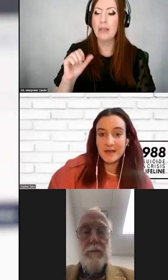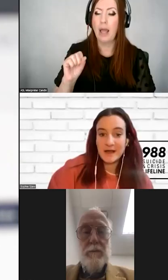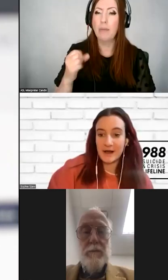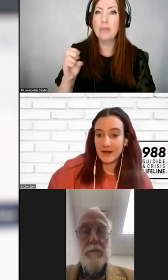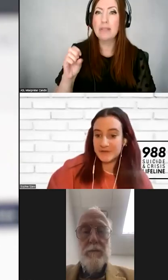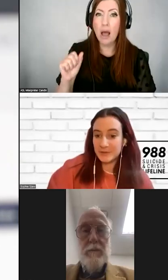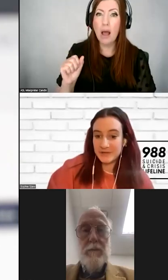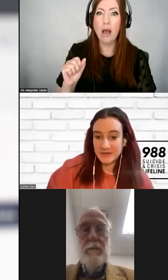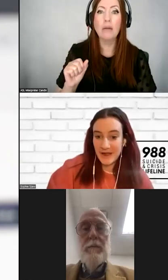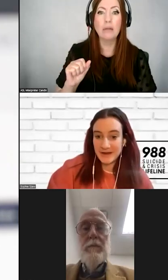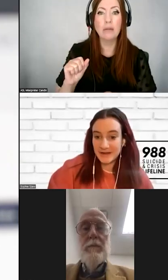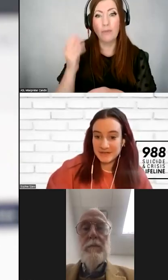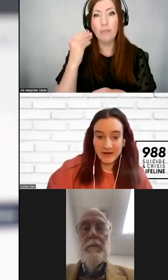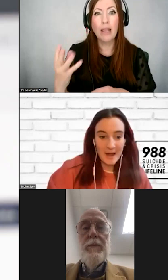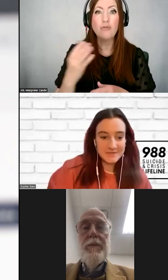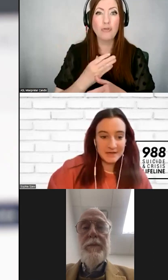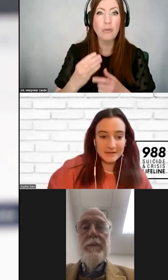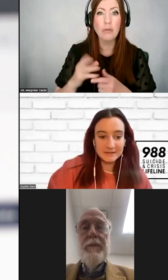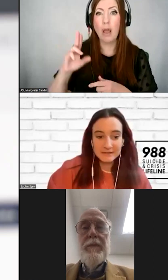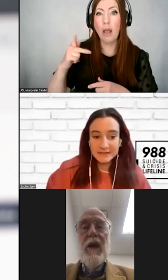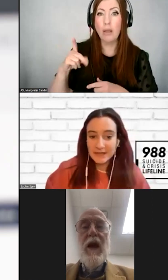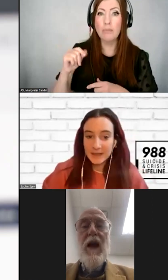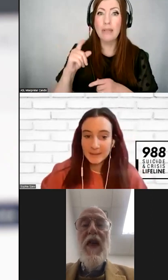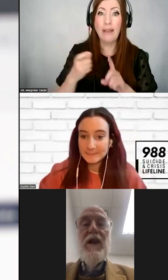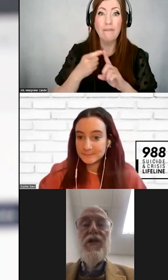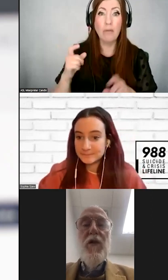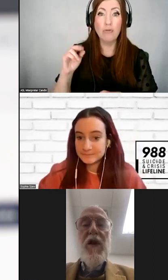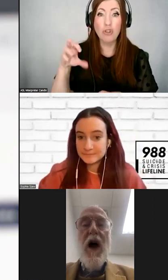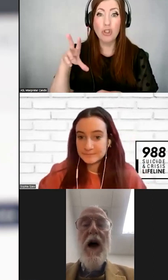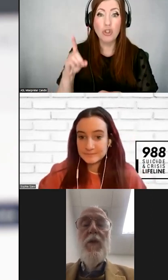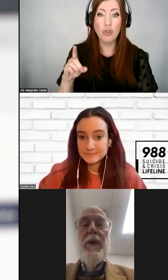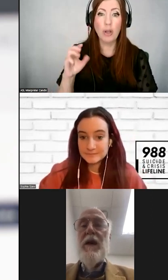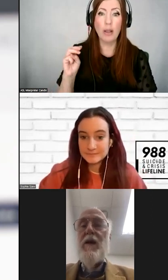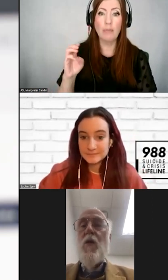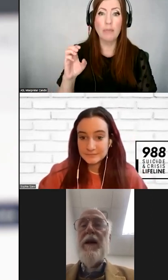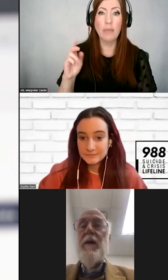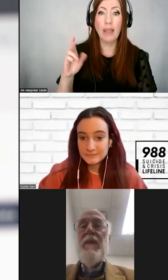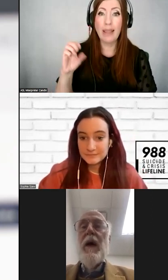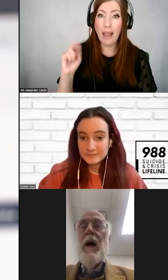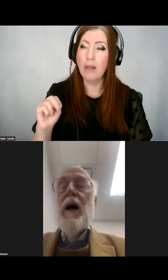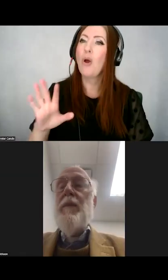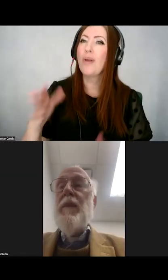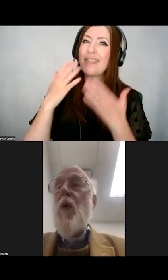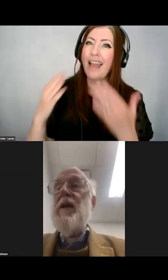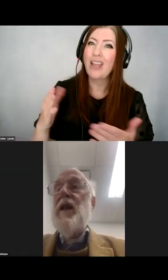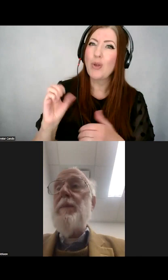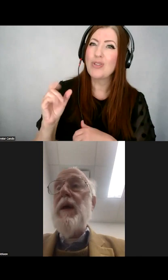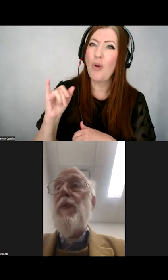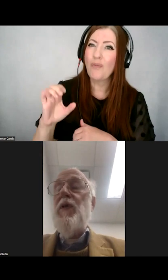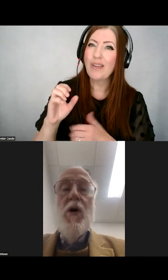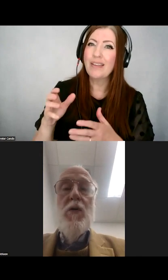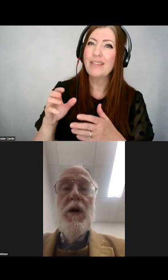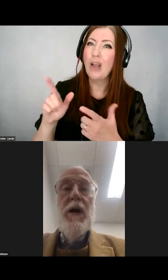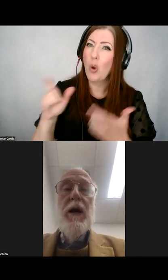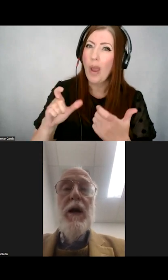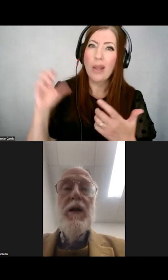McKean. So please go ahead and give us your update. Thank you, Sophie. I will be quick. I wanted to let